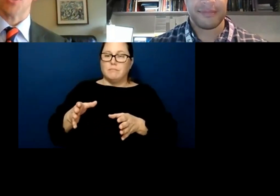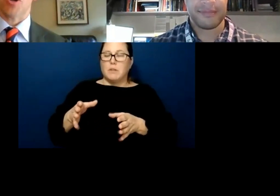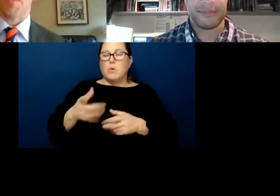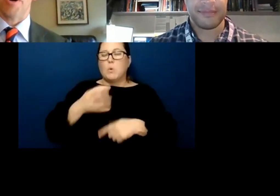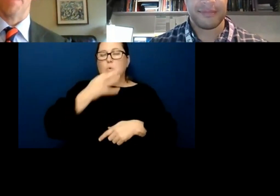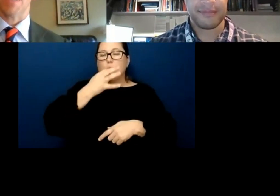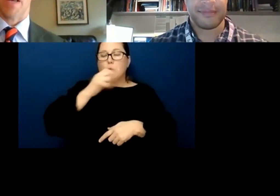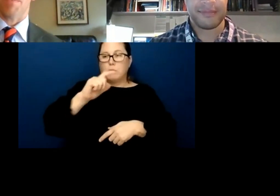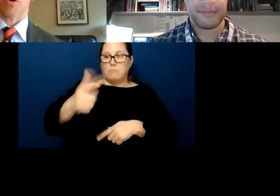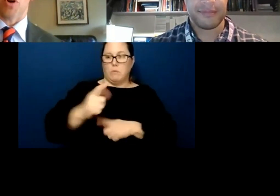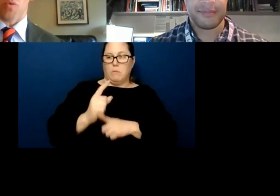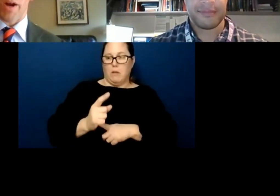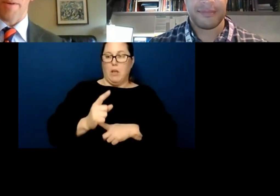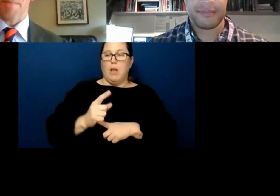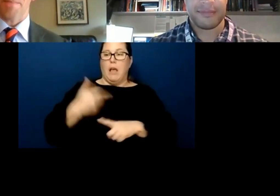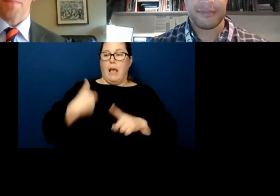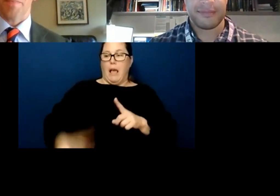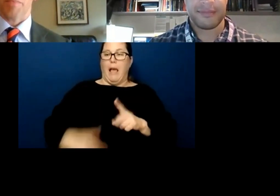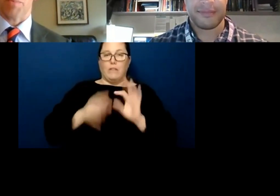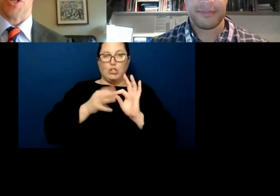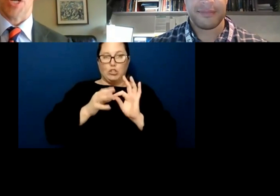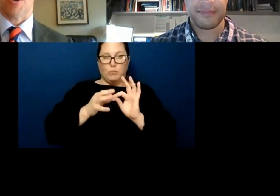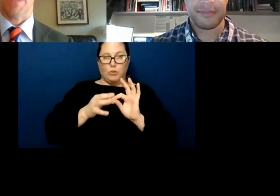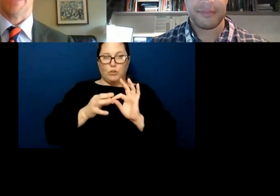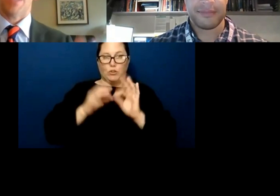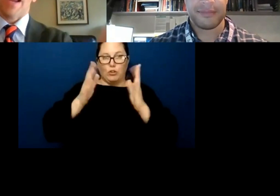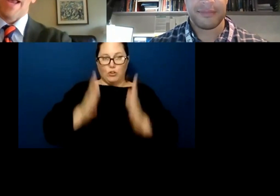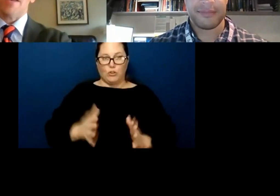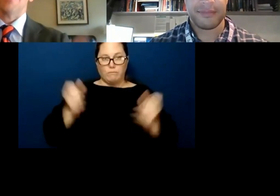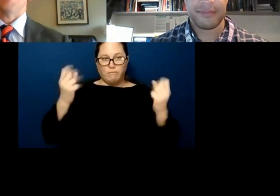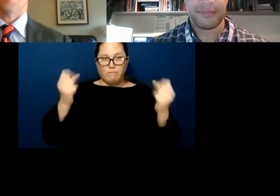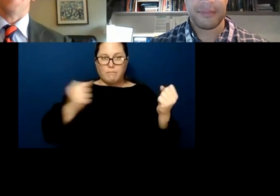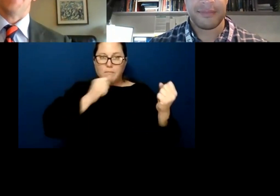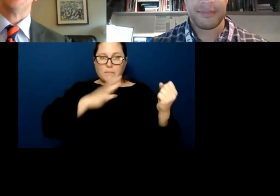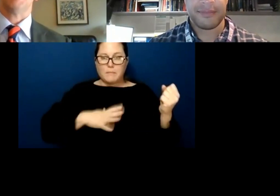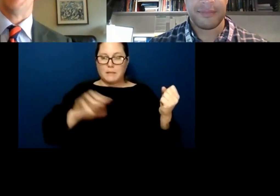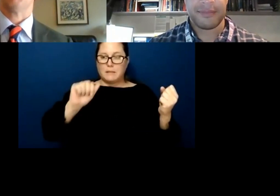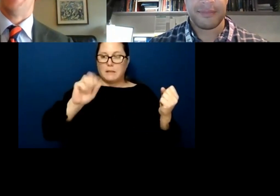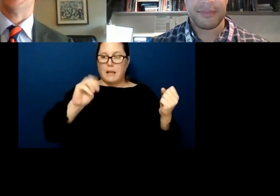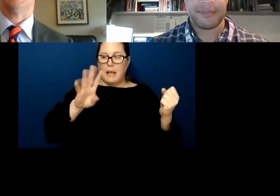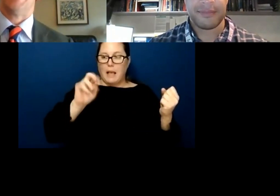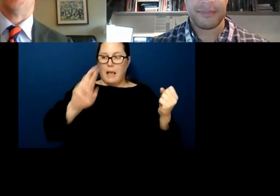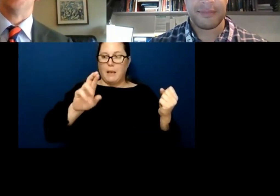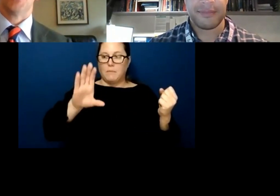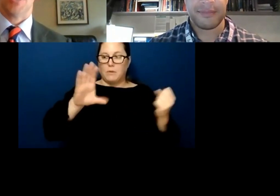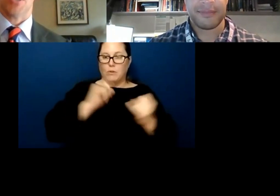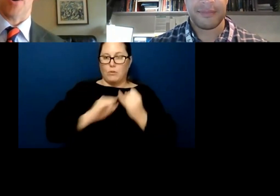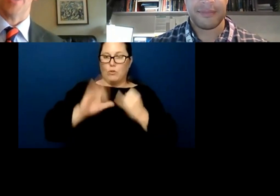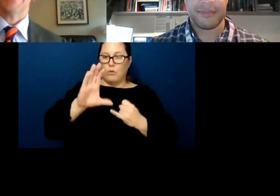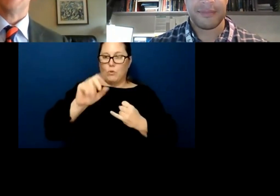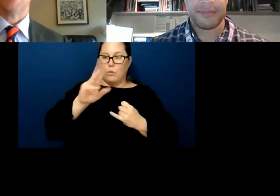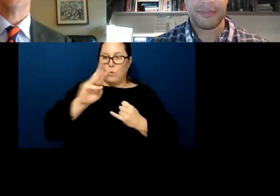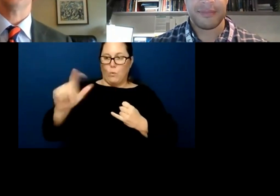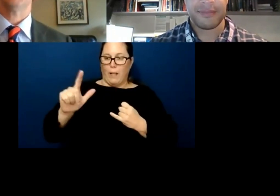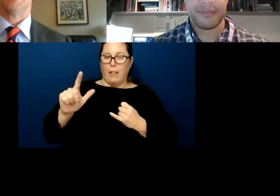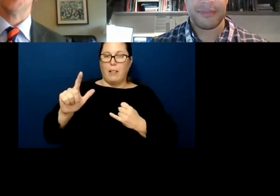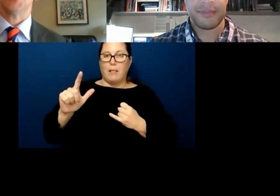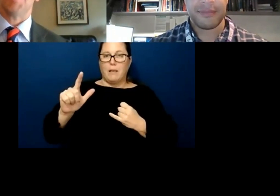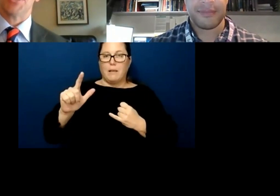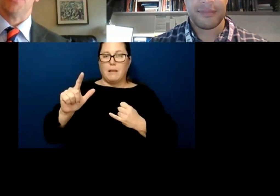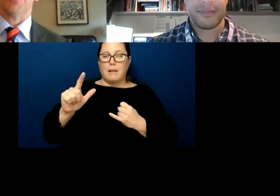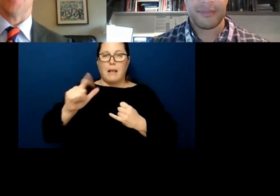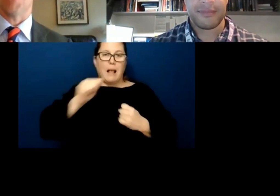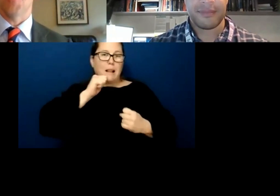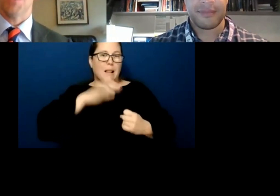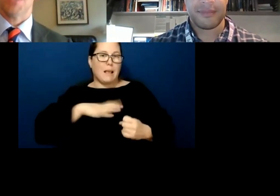sign language interpreter, Miss Amber Caldwell. We appreciate her being here. And my teammate, Mac Dowd. She is our